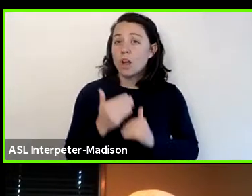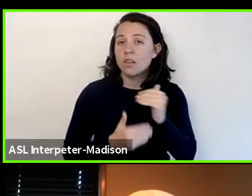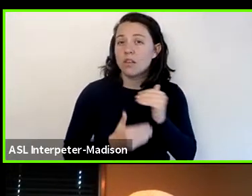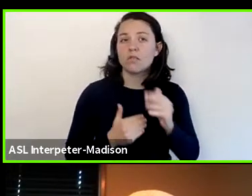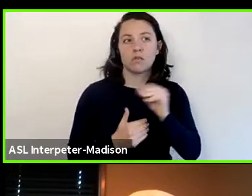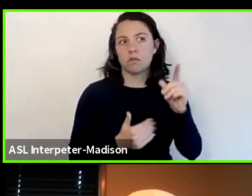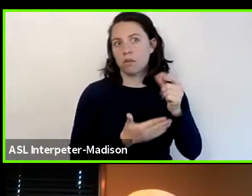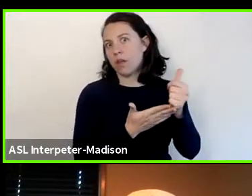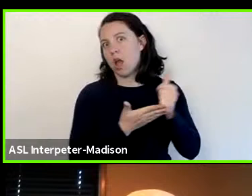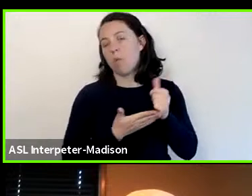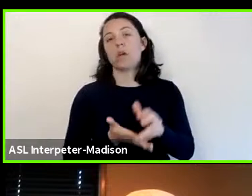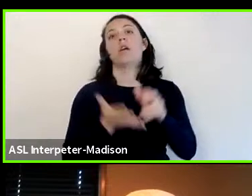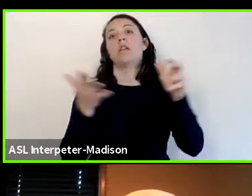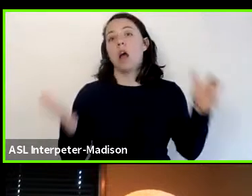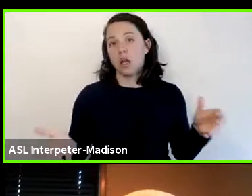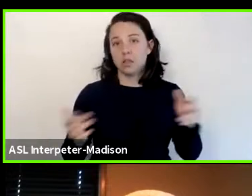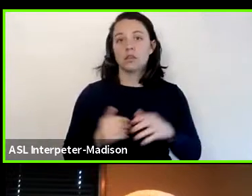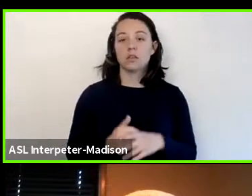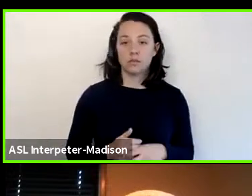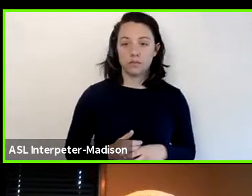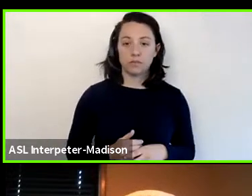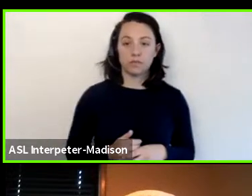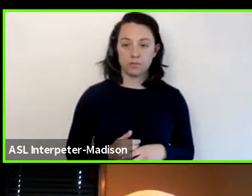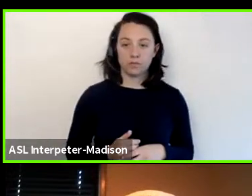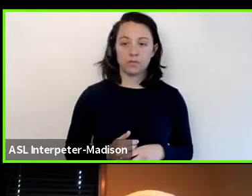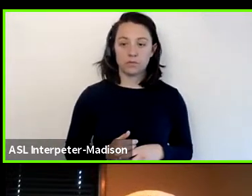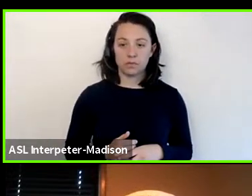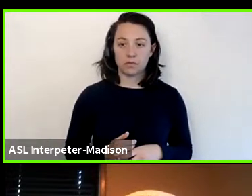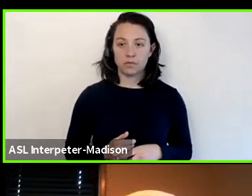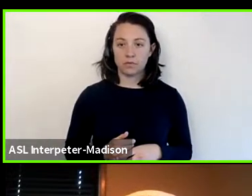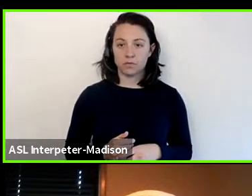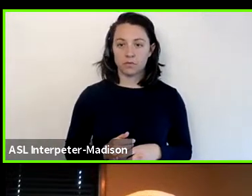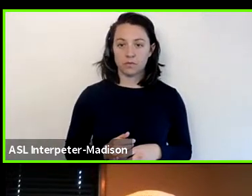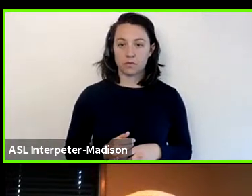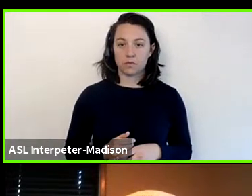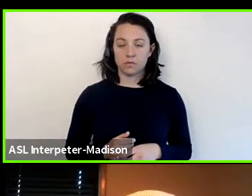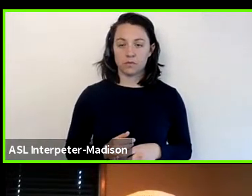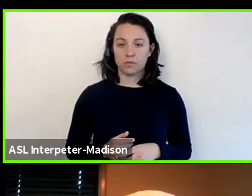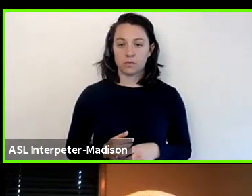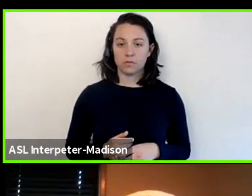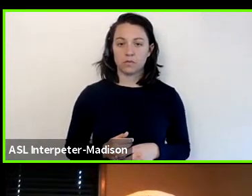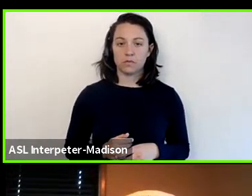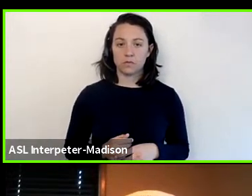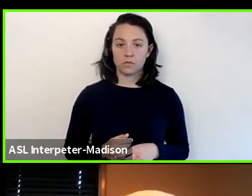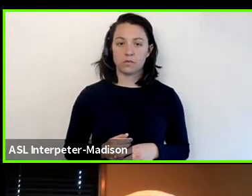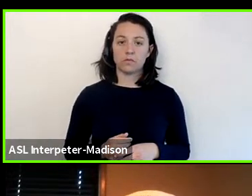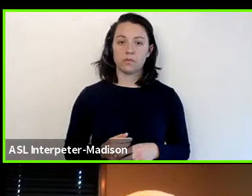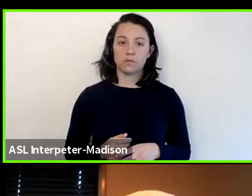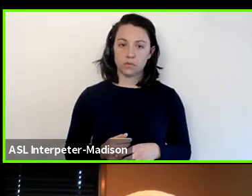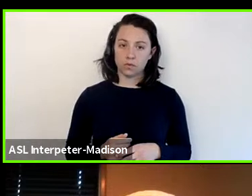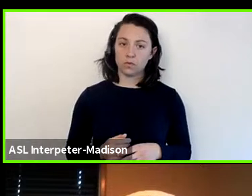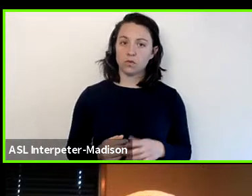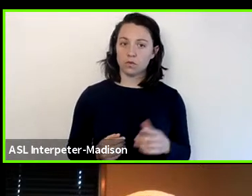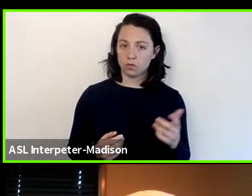me immensely in getting some of these appointments for them.